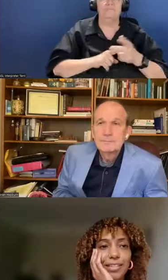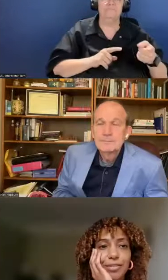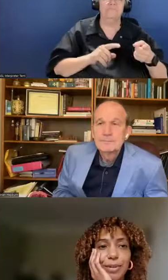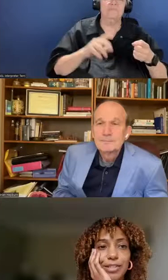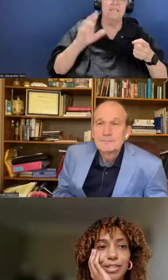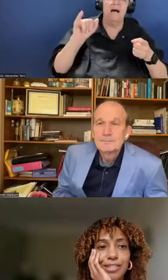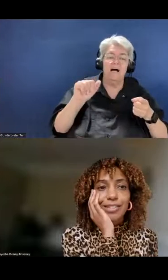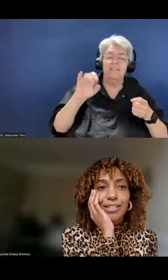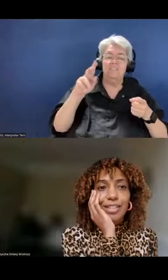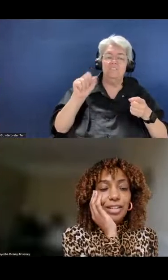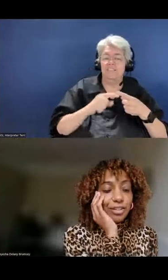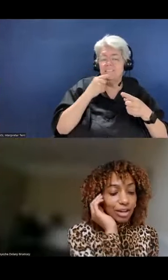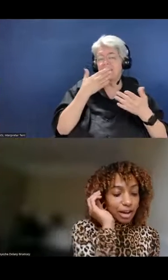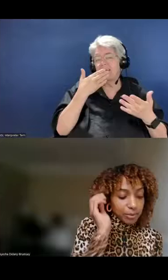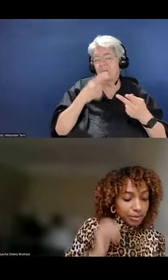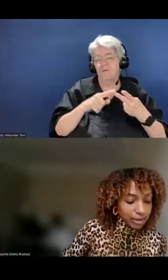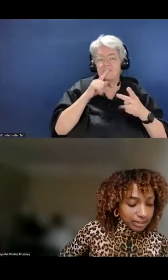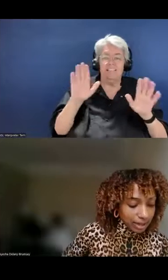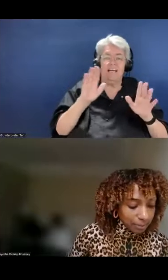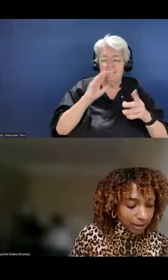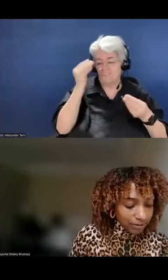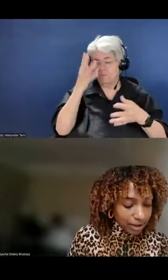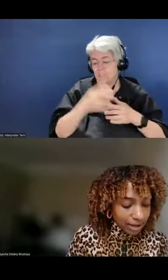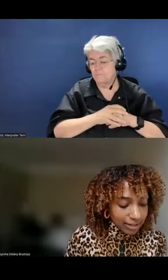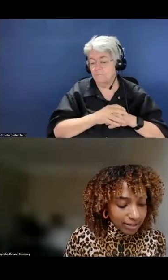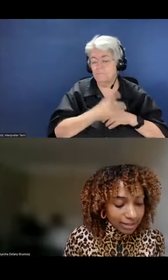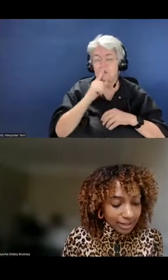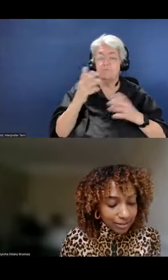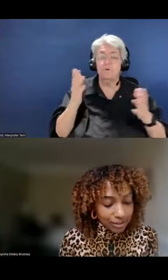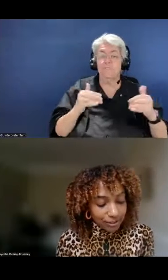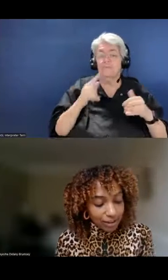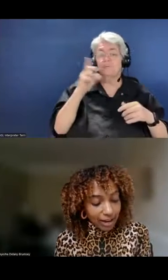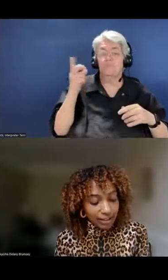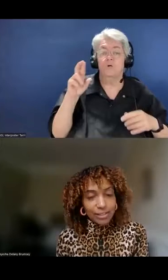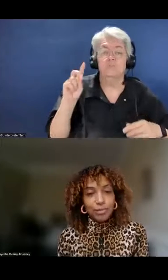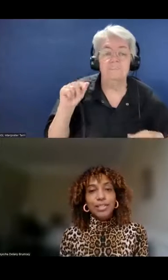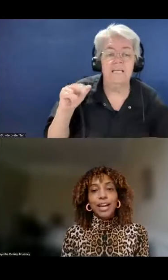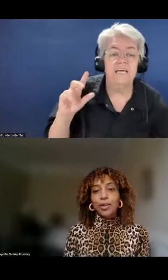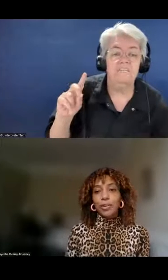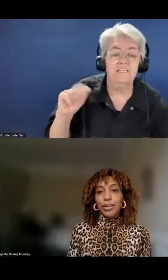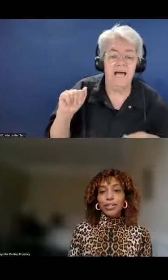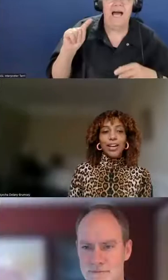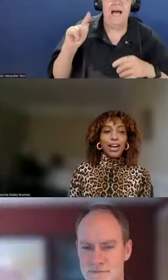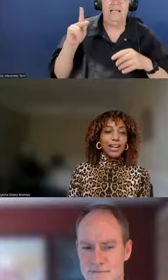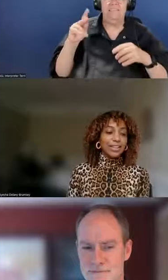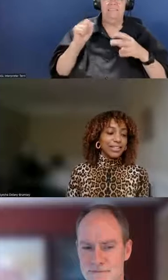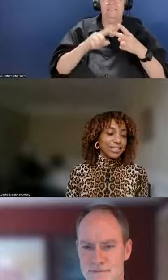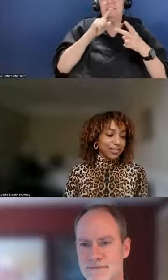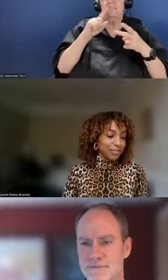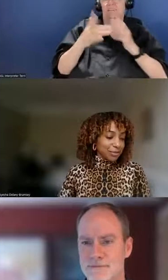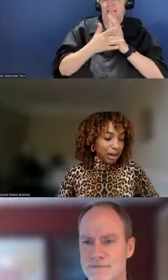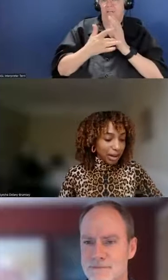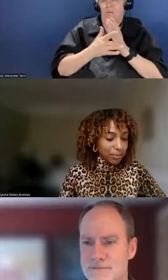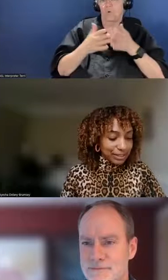fantastic information. So next up, I have Dr. David Atkins with the Tech Corner.